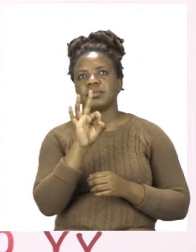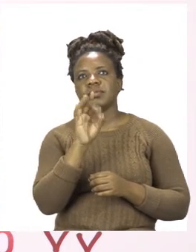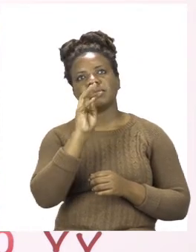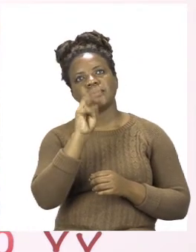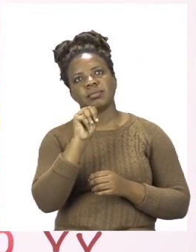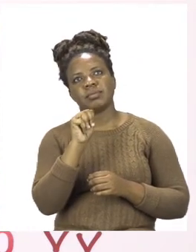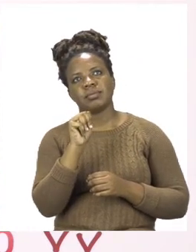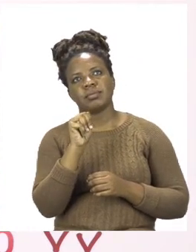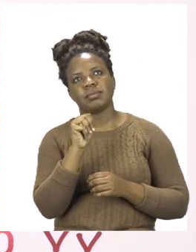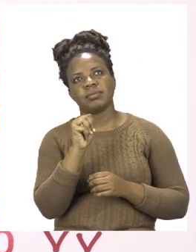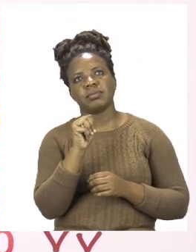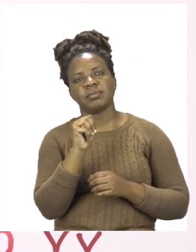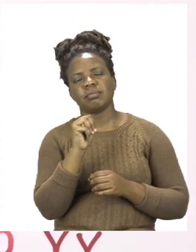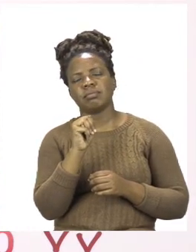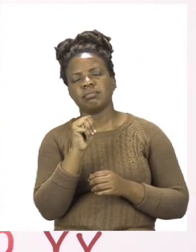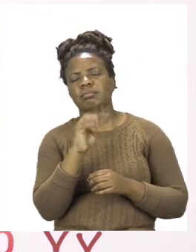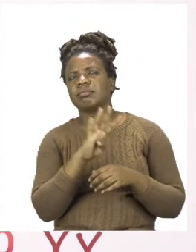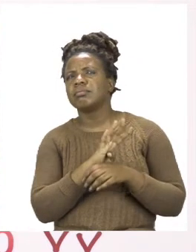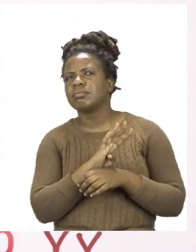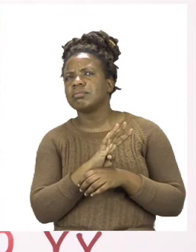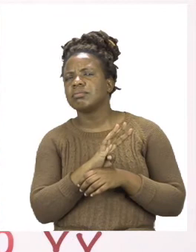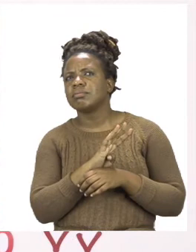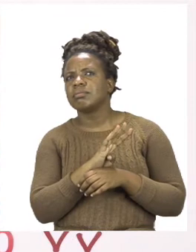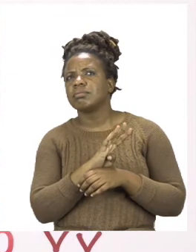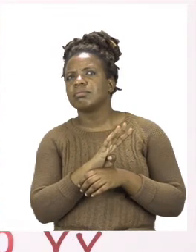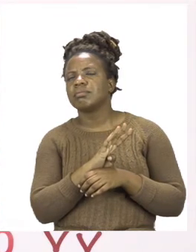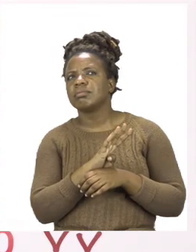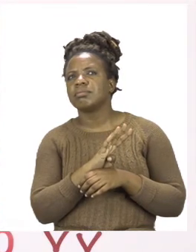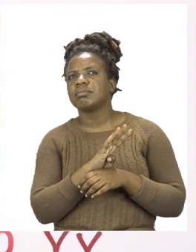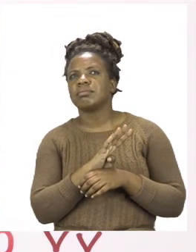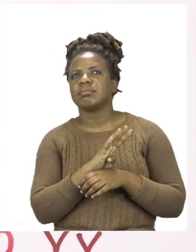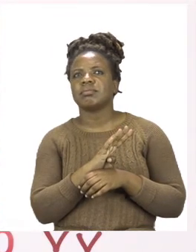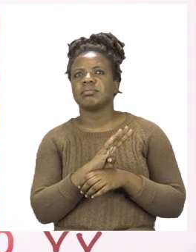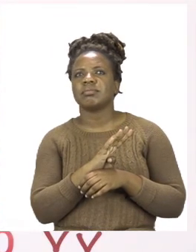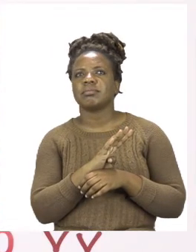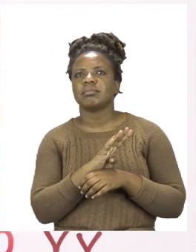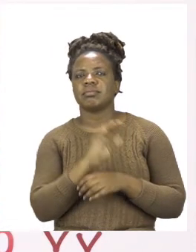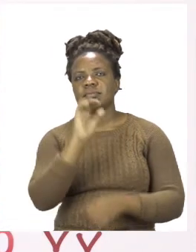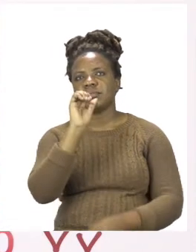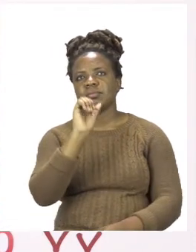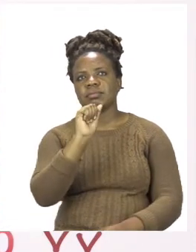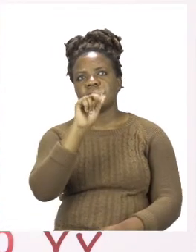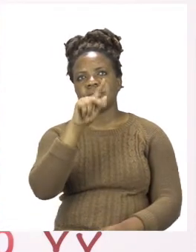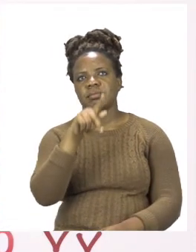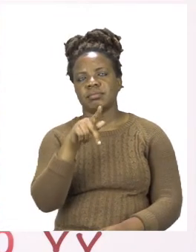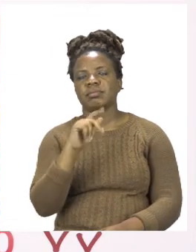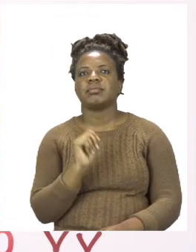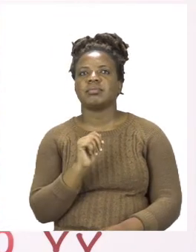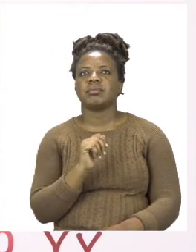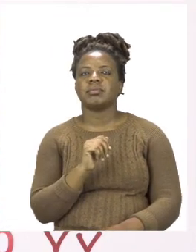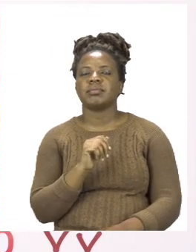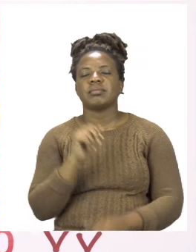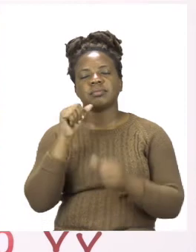February, March, and the last one for us together is going to be April. Capital